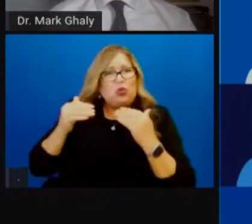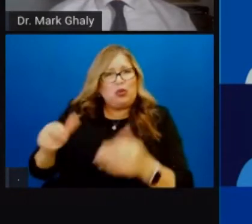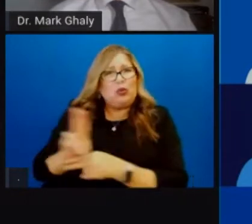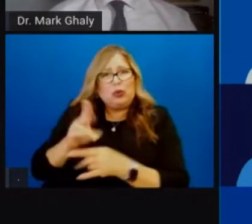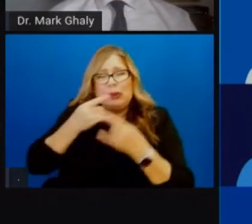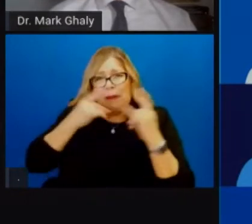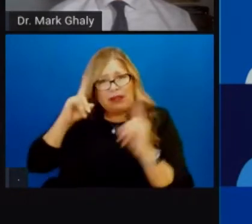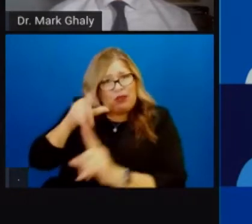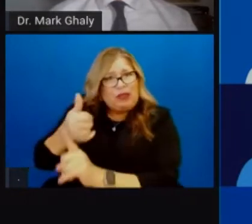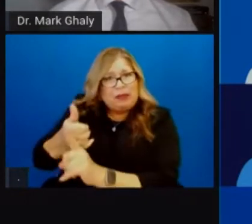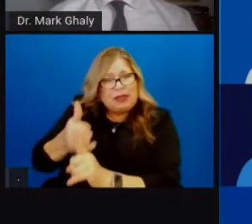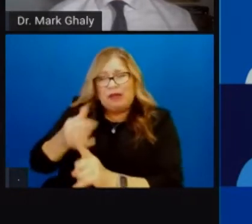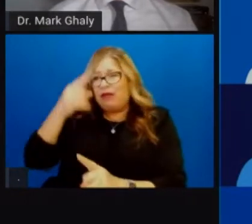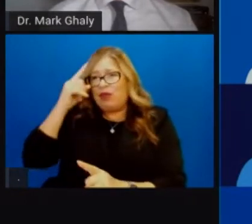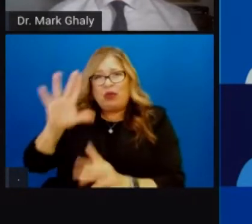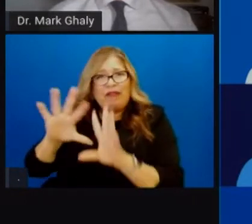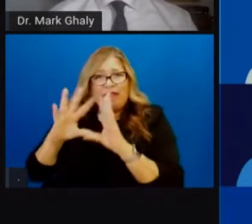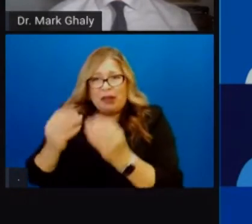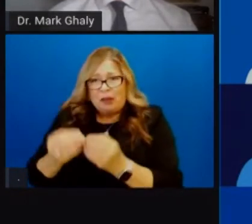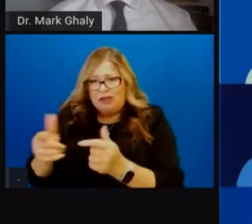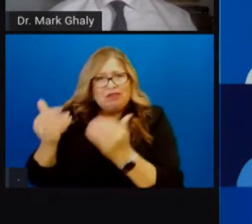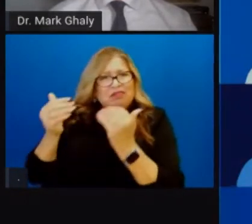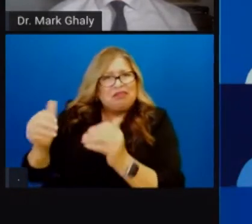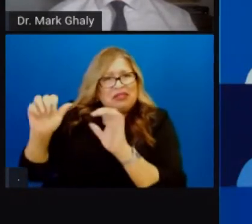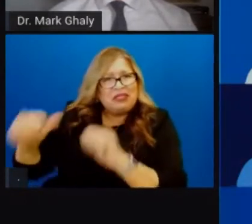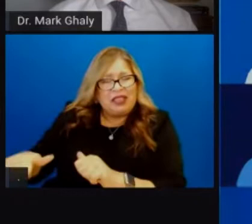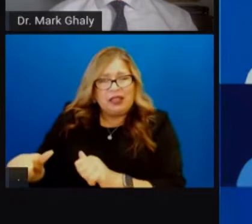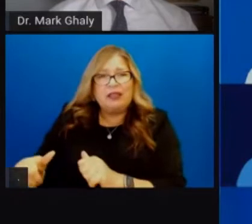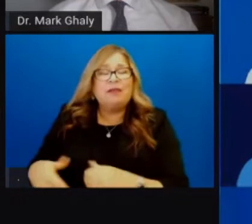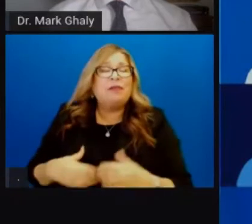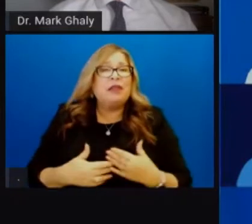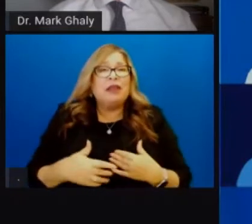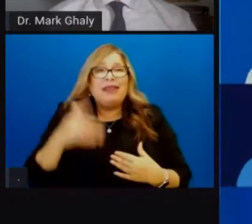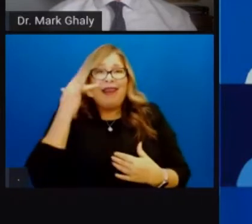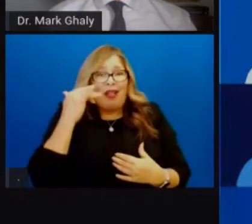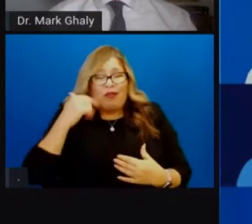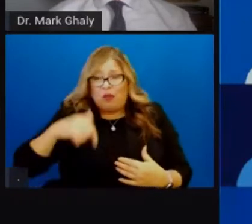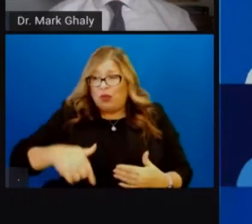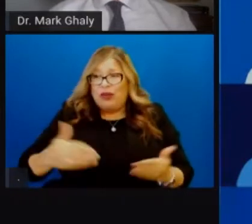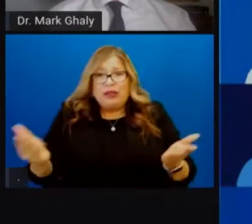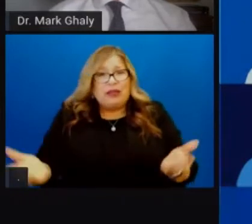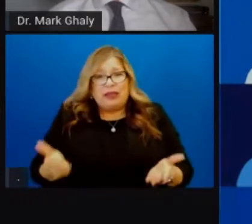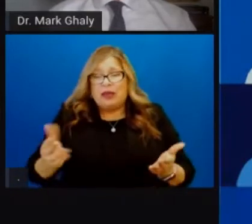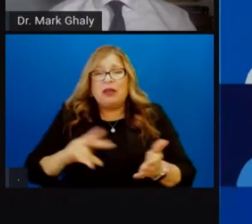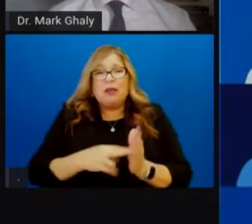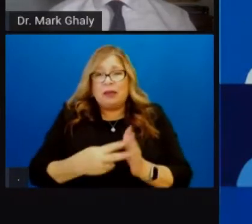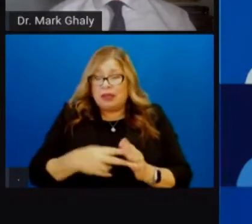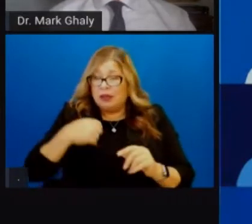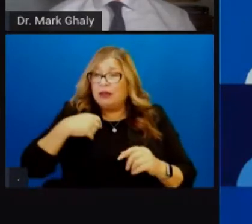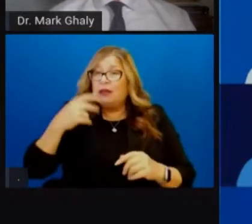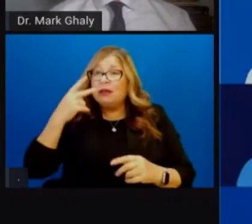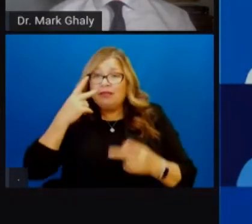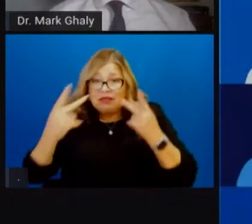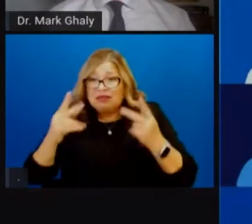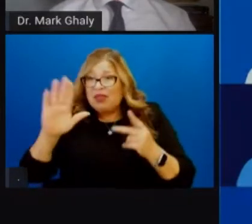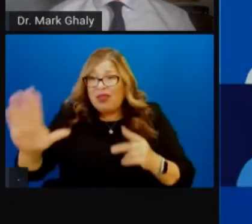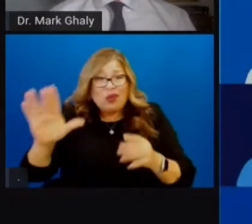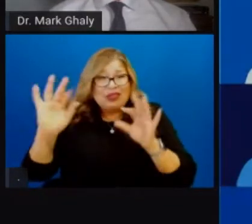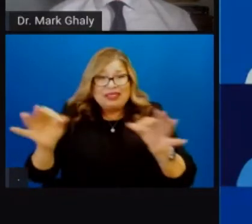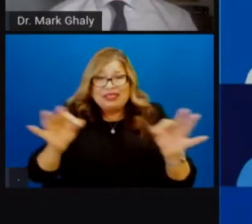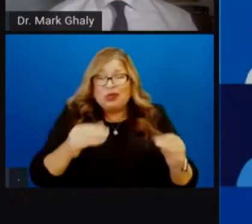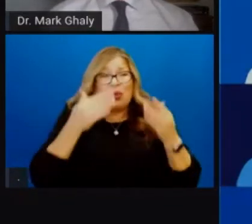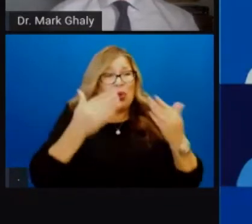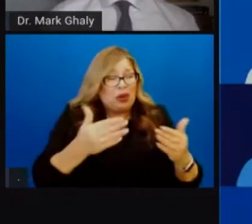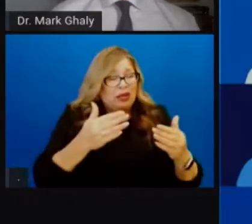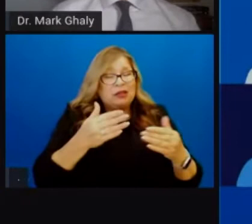them, for their family, and that California will be a place where that is not just respected and